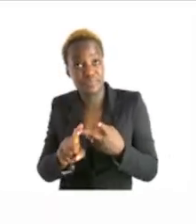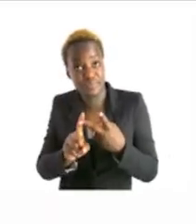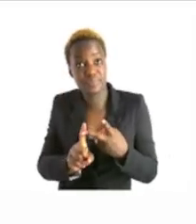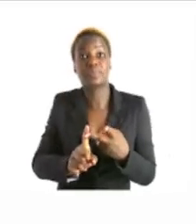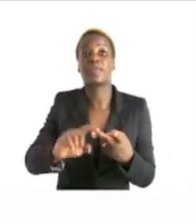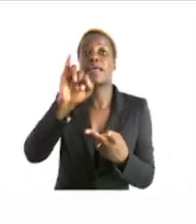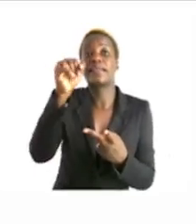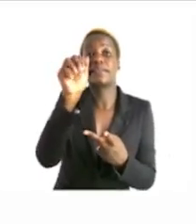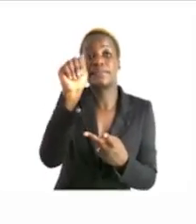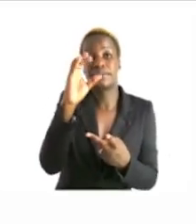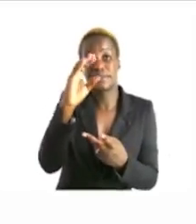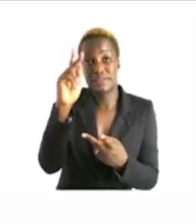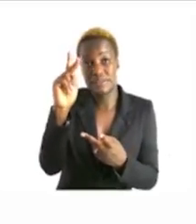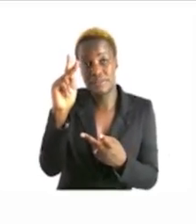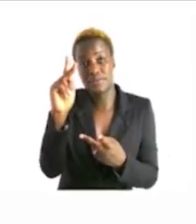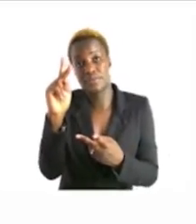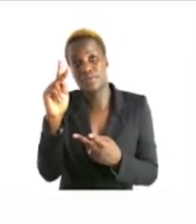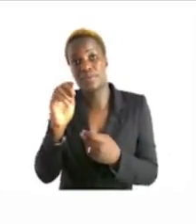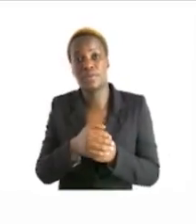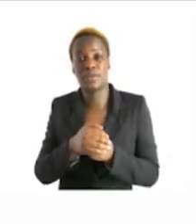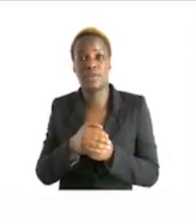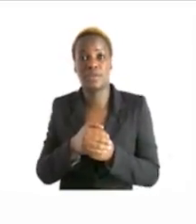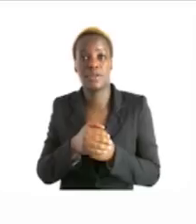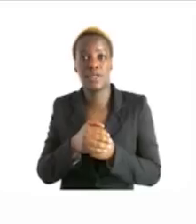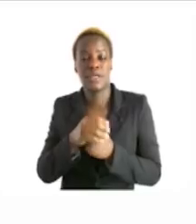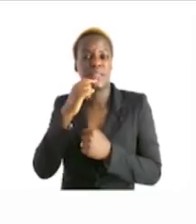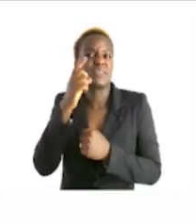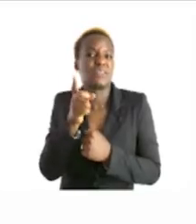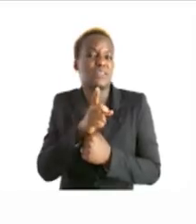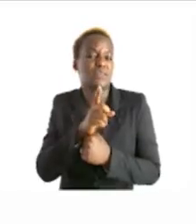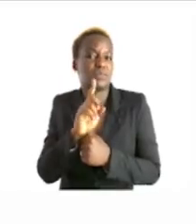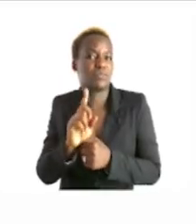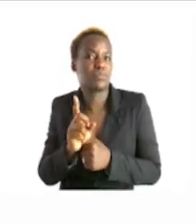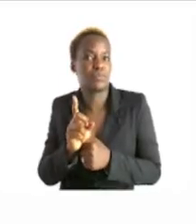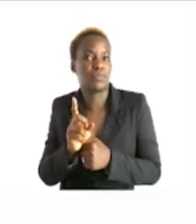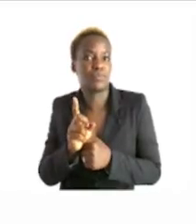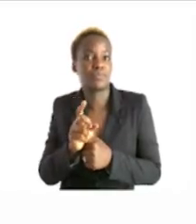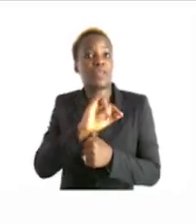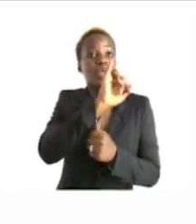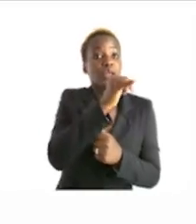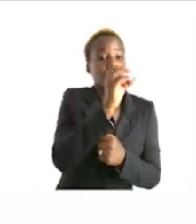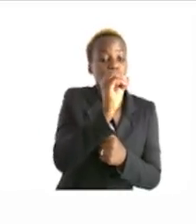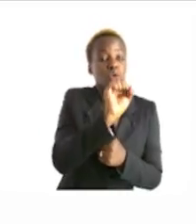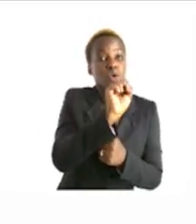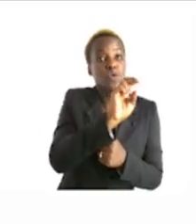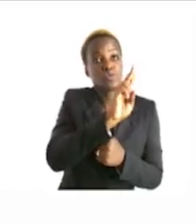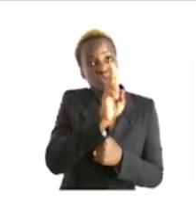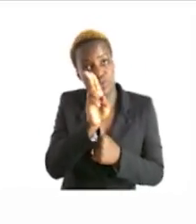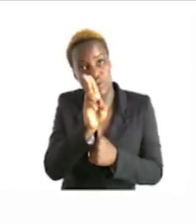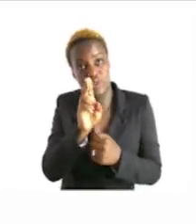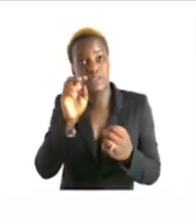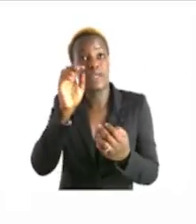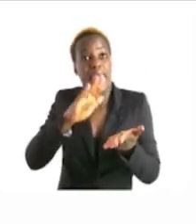it with a pronoun what can we say yes josh and jack like to visit